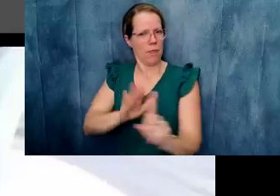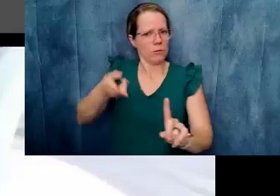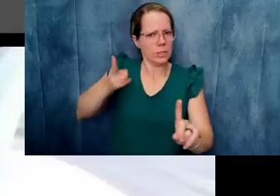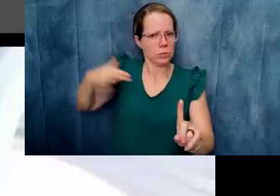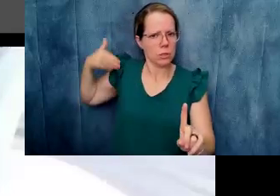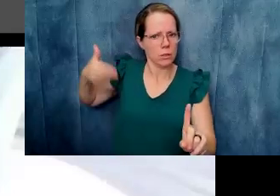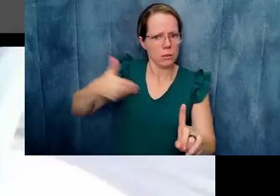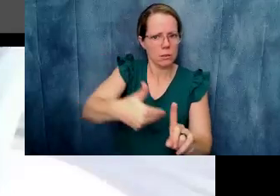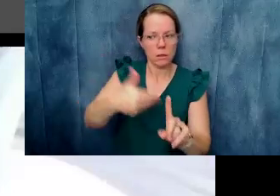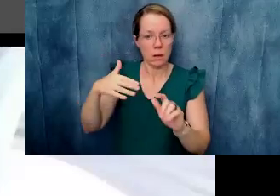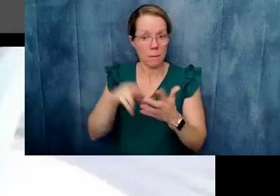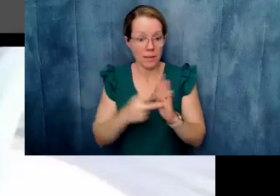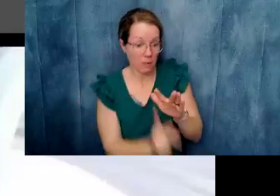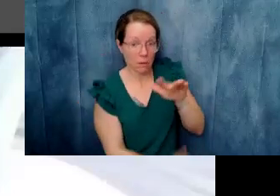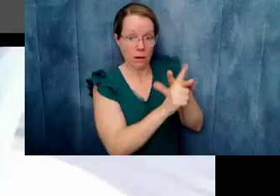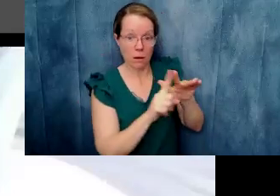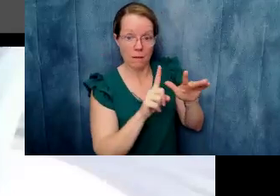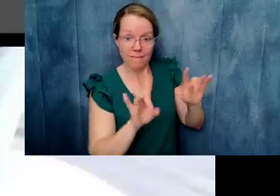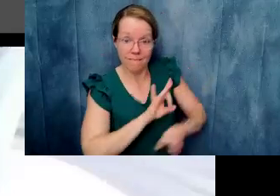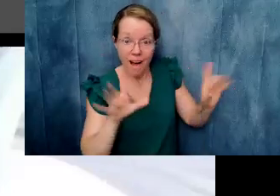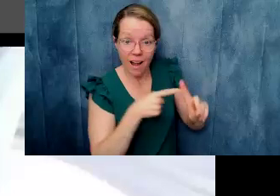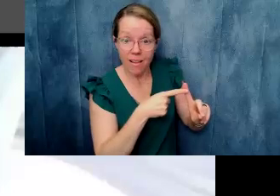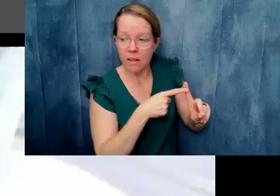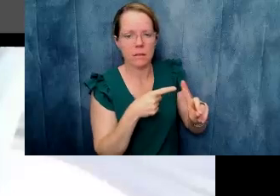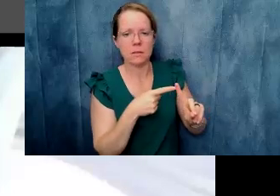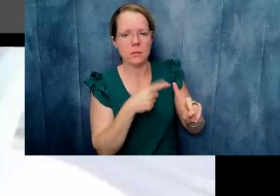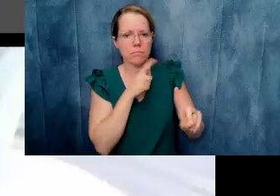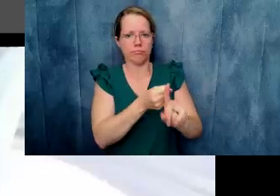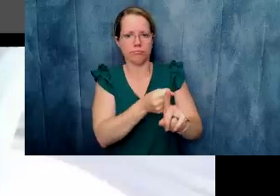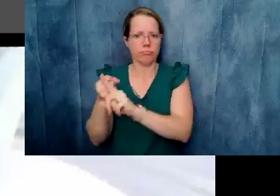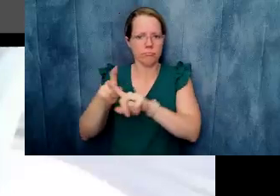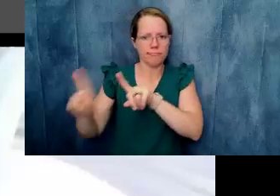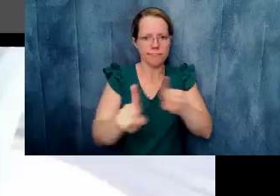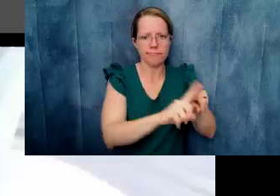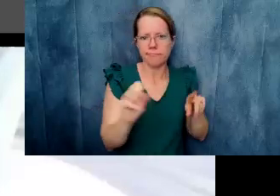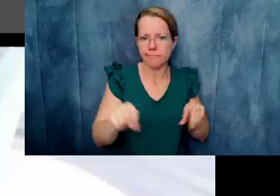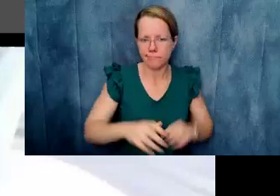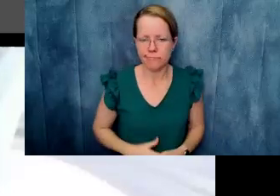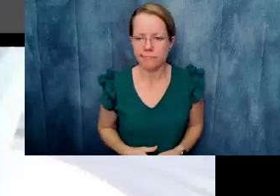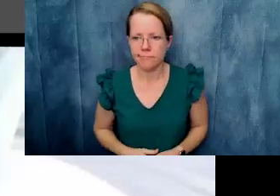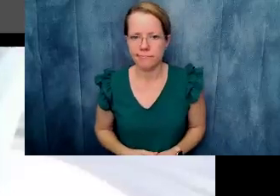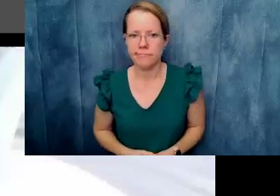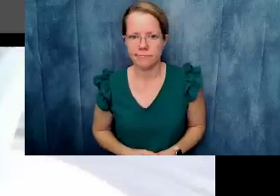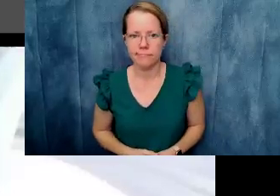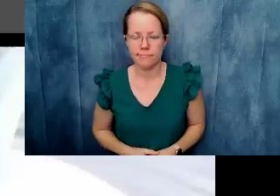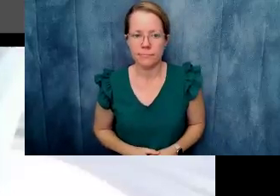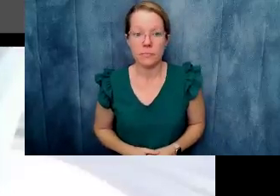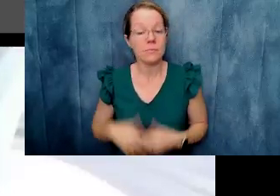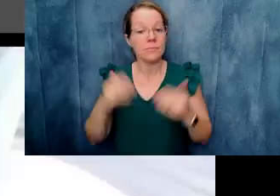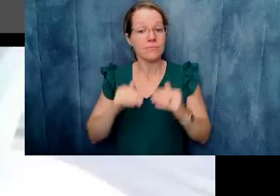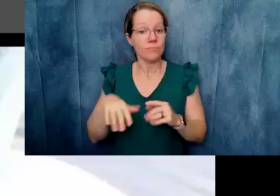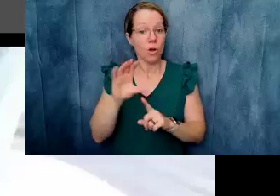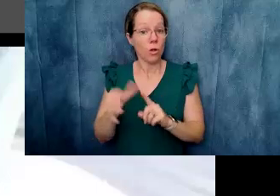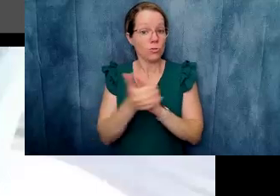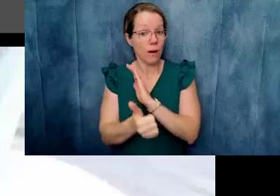they're relating to what's happening. And that's historical and the cultural context. And then cultural competence is what I